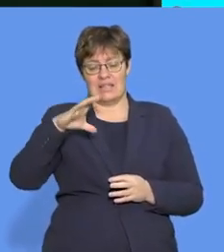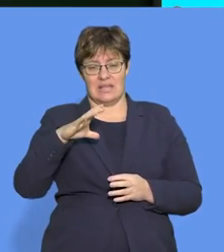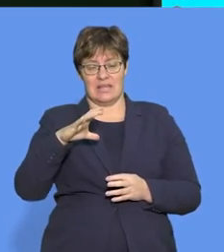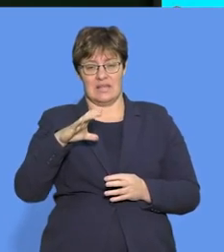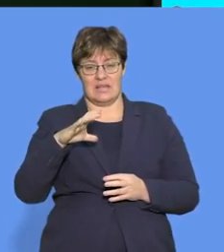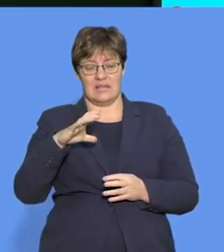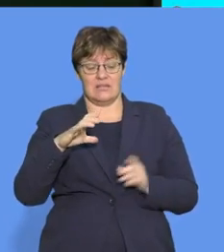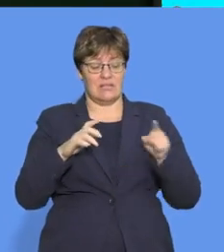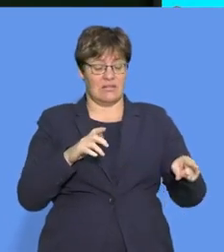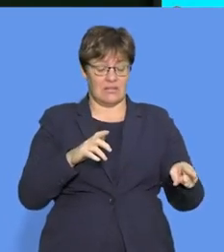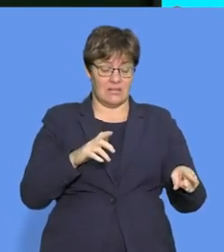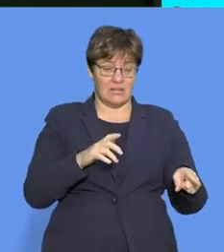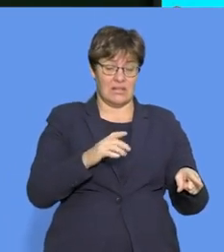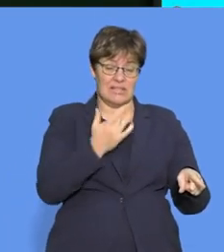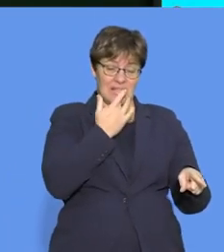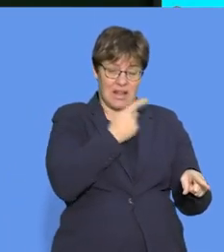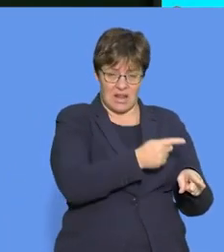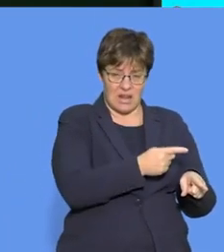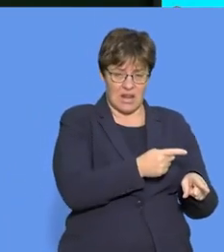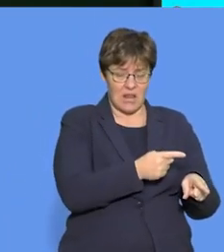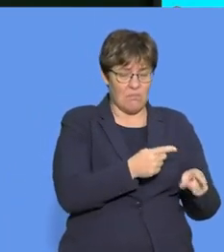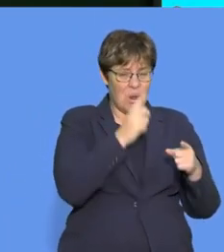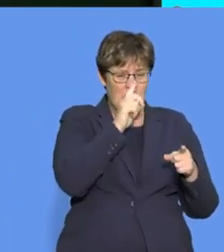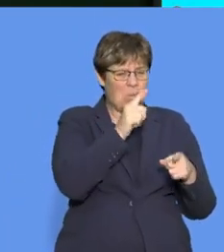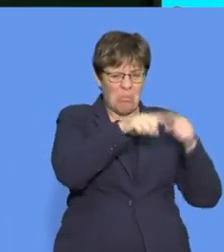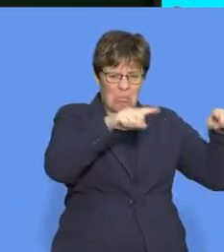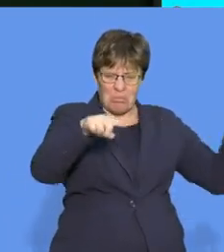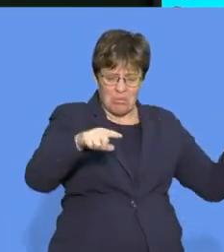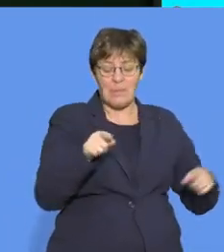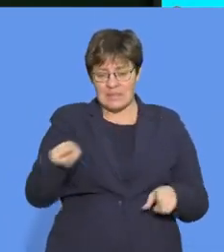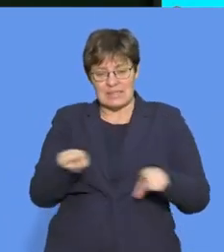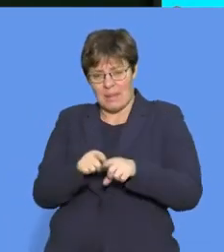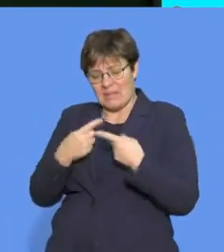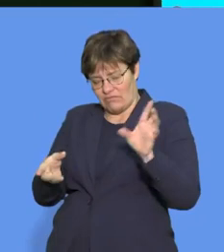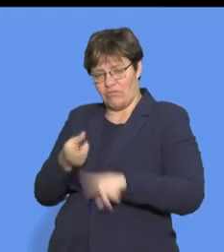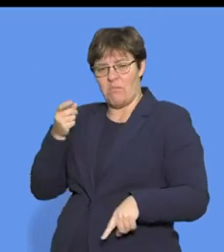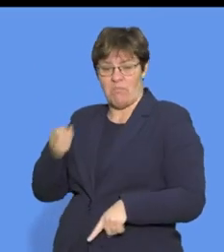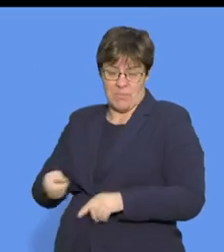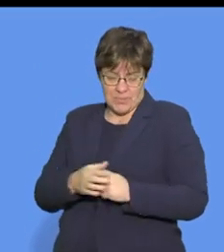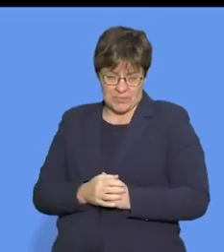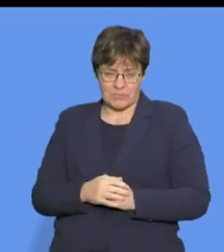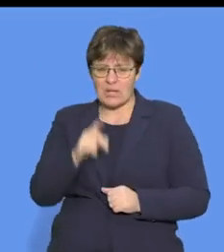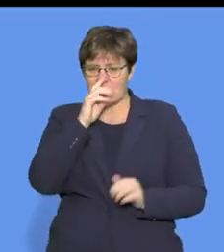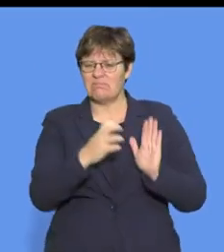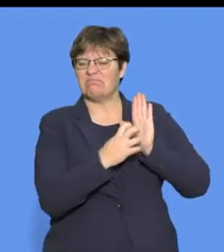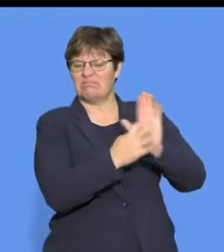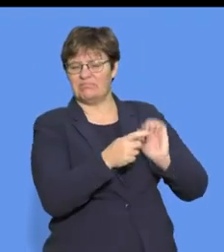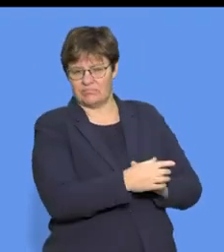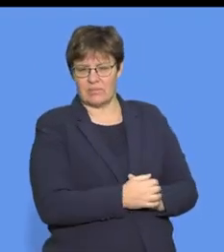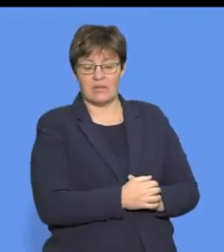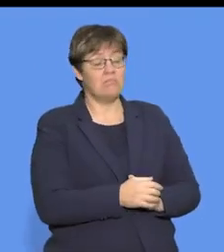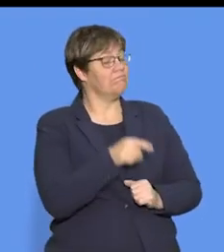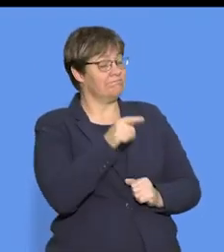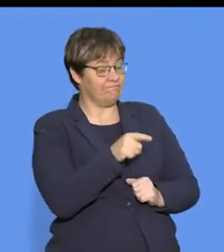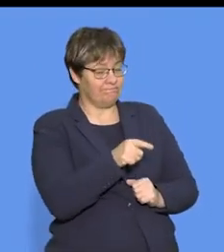different. They also look different to the galvanic cell. Let's go and have a look at some diagrams of these